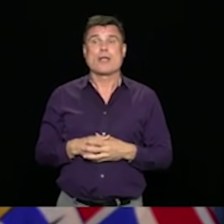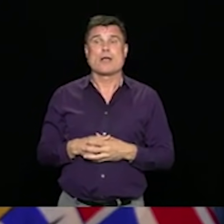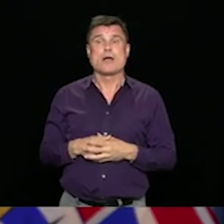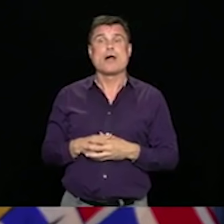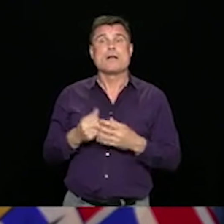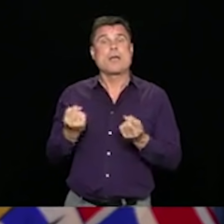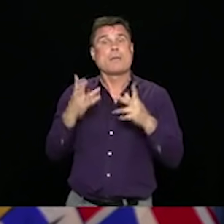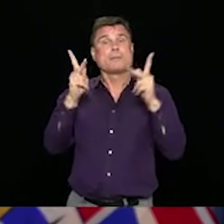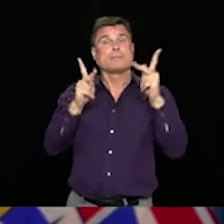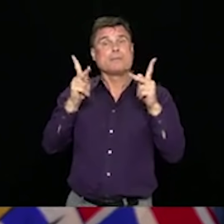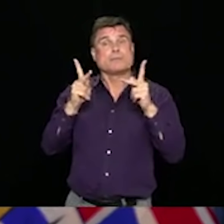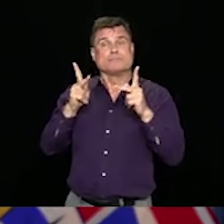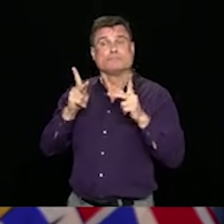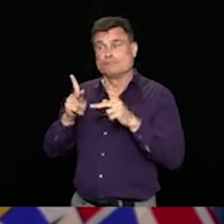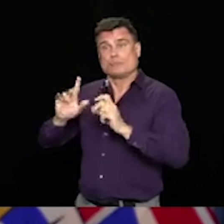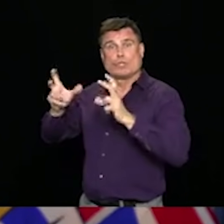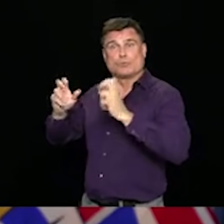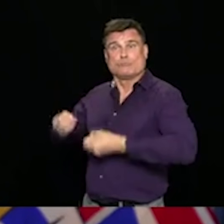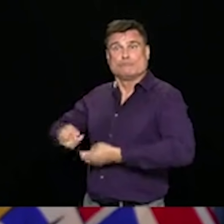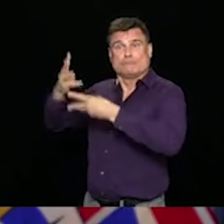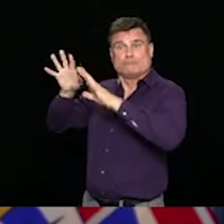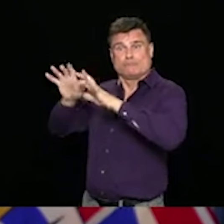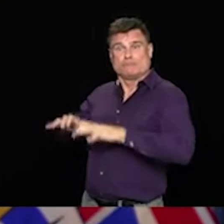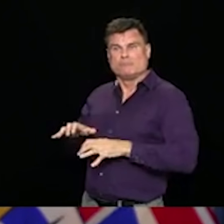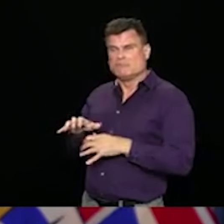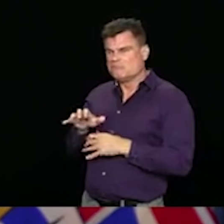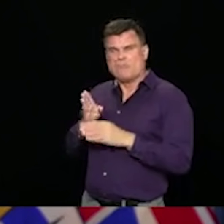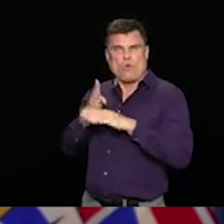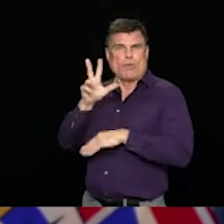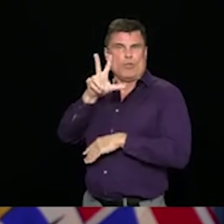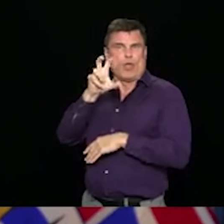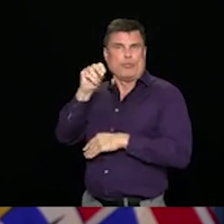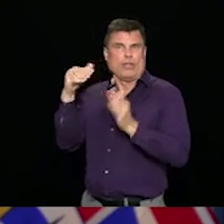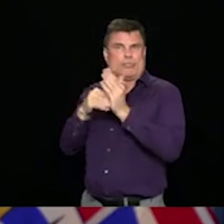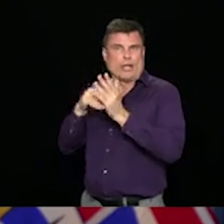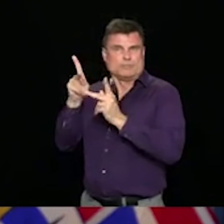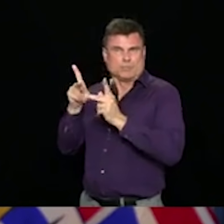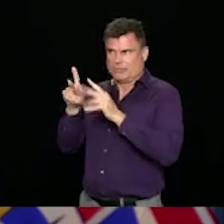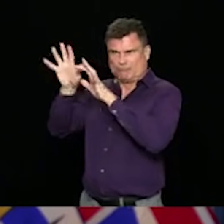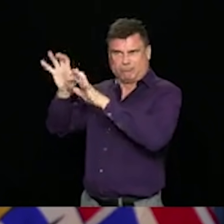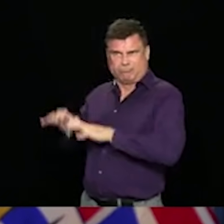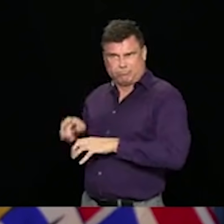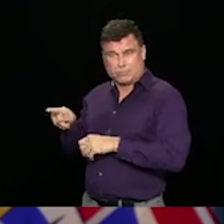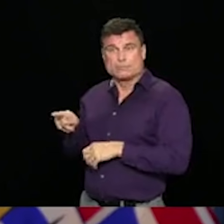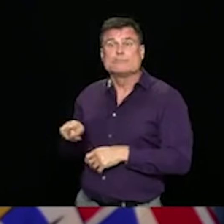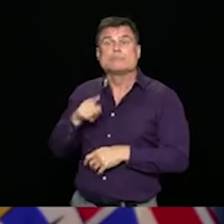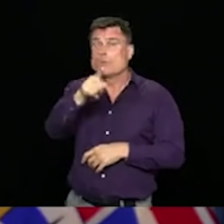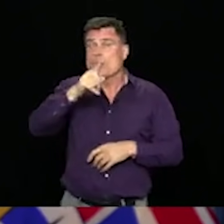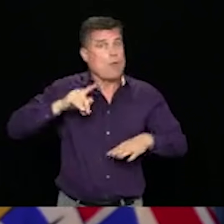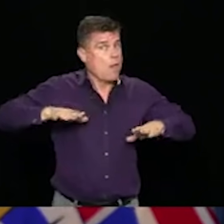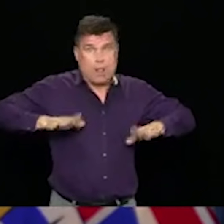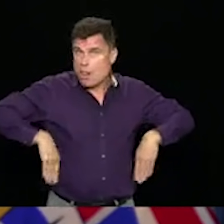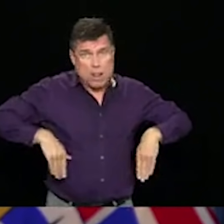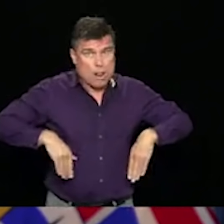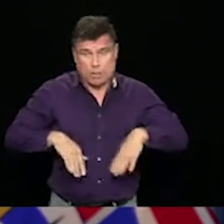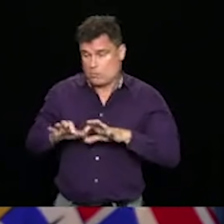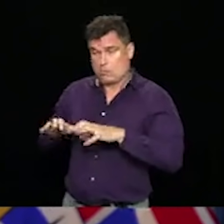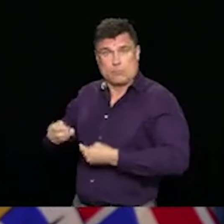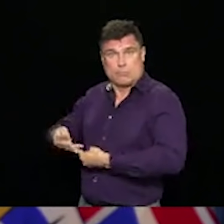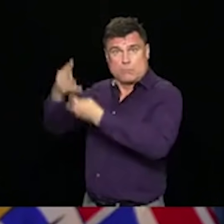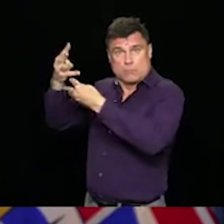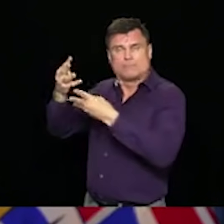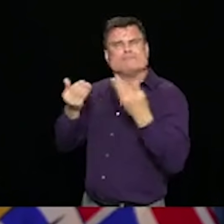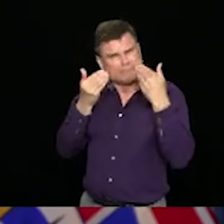but we have several more days to go, so please do look at that. And I do want to thank the BC CDC Foundation for Public